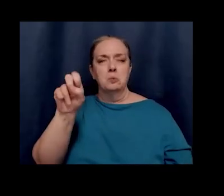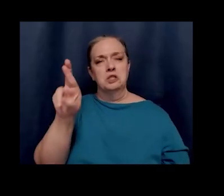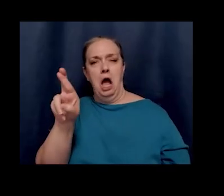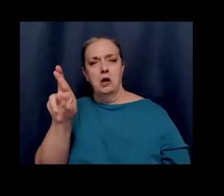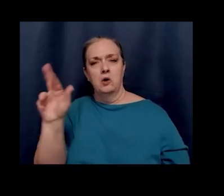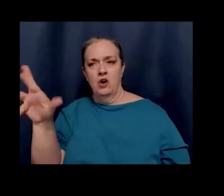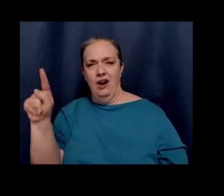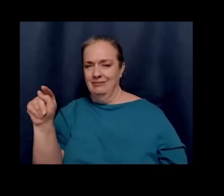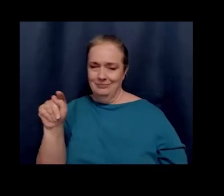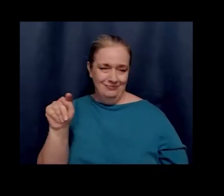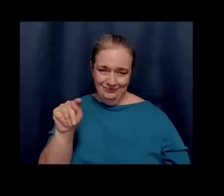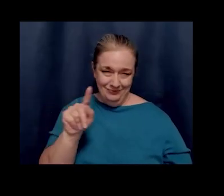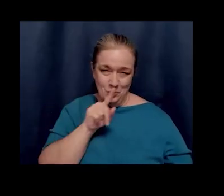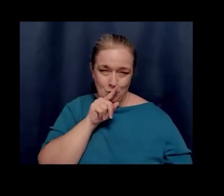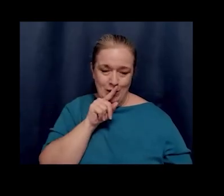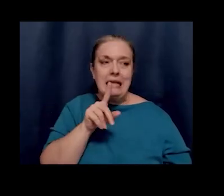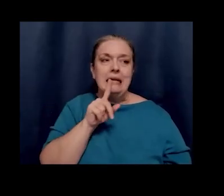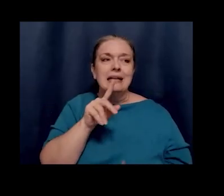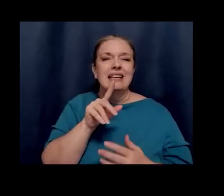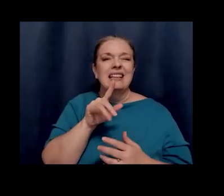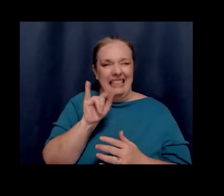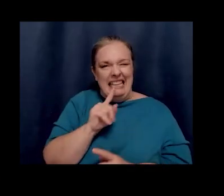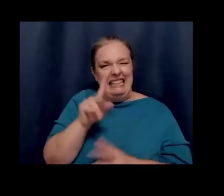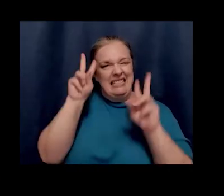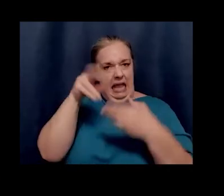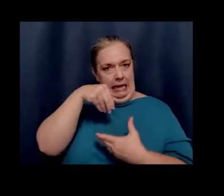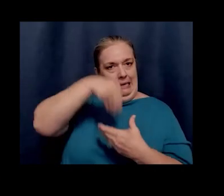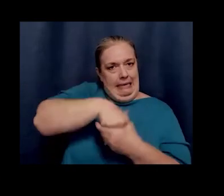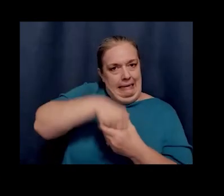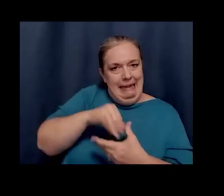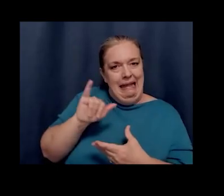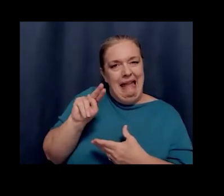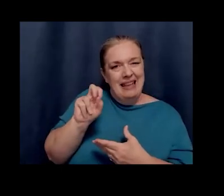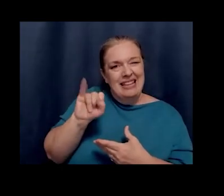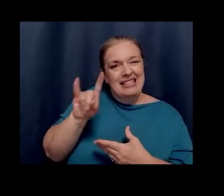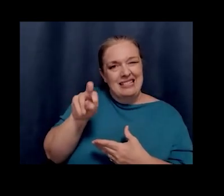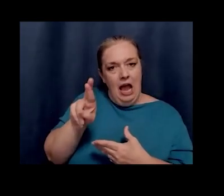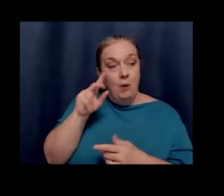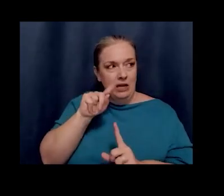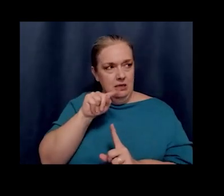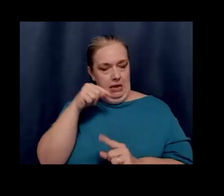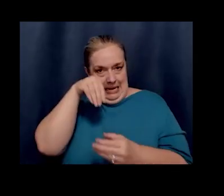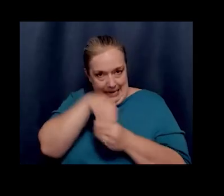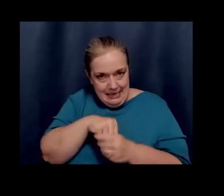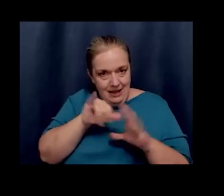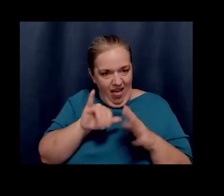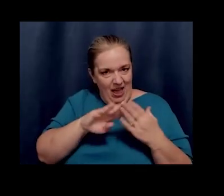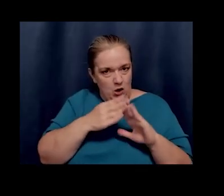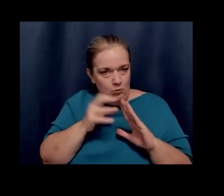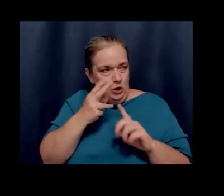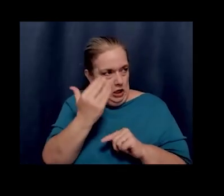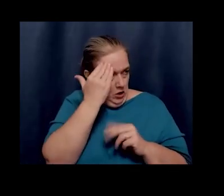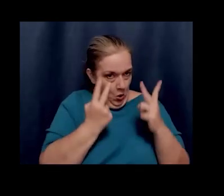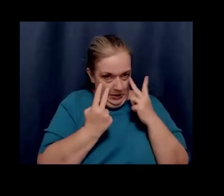because only she can tell this singular story. It is said that she, like many artists, needed to create every